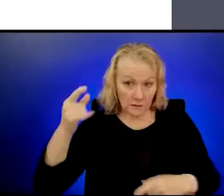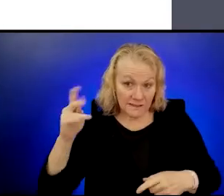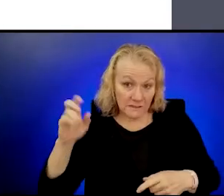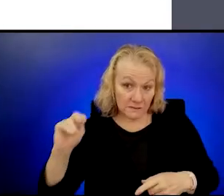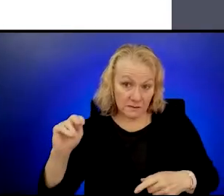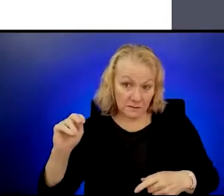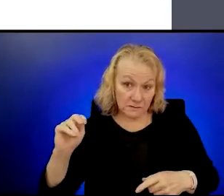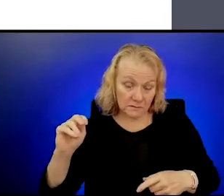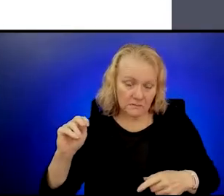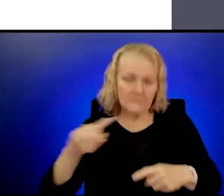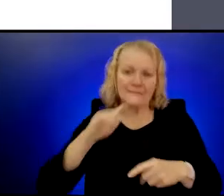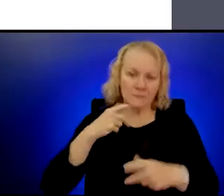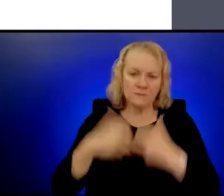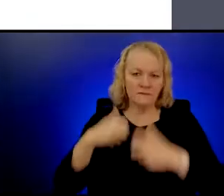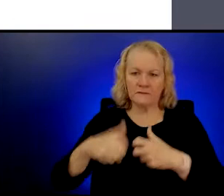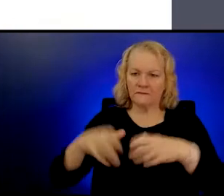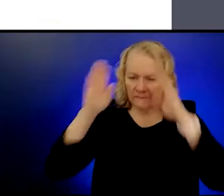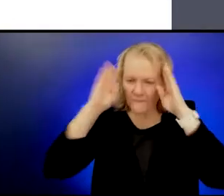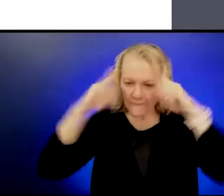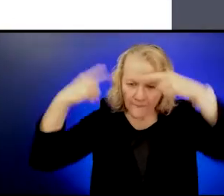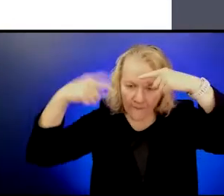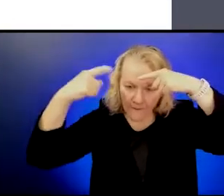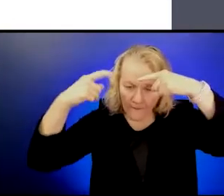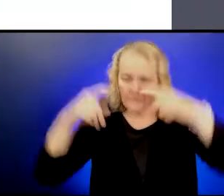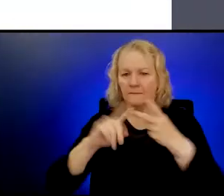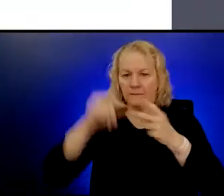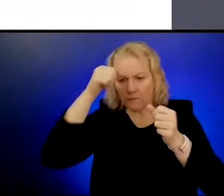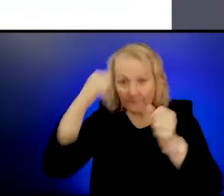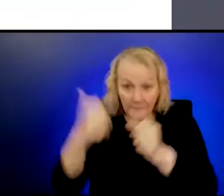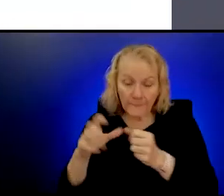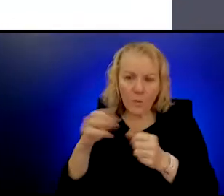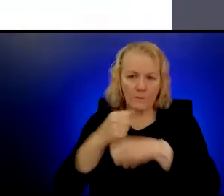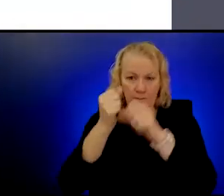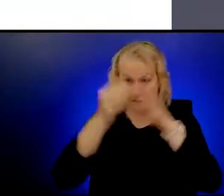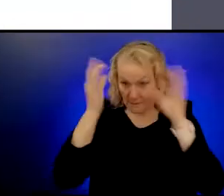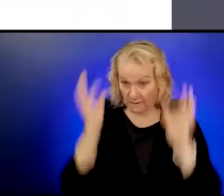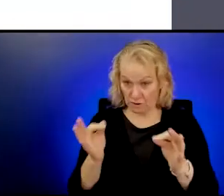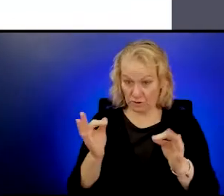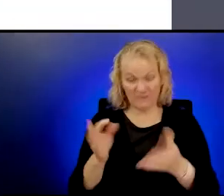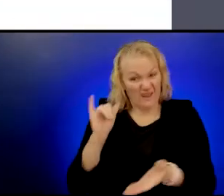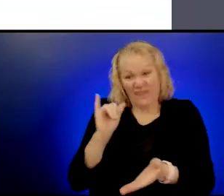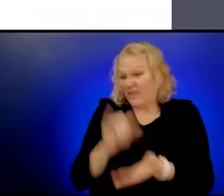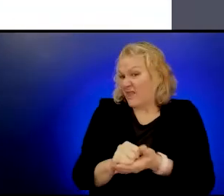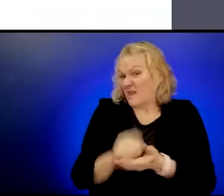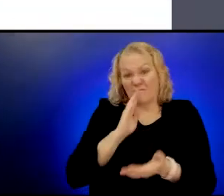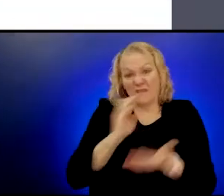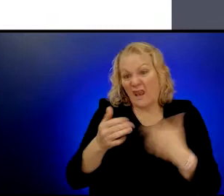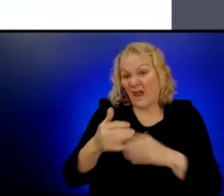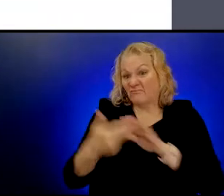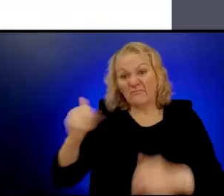serious difficulty concentrating, remembering, or making decisions. That could be like